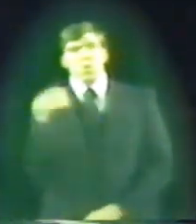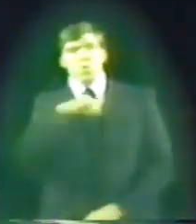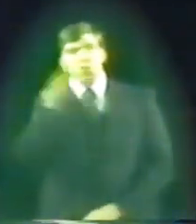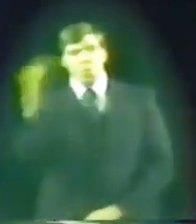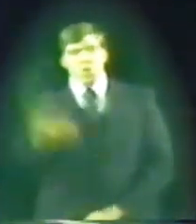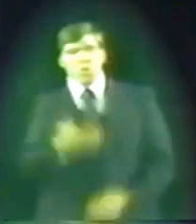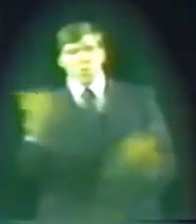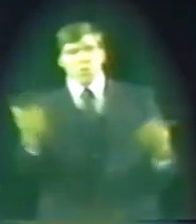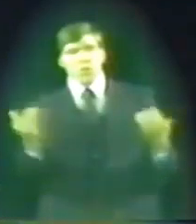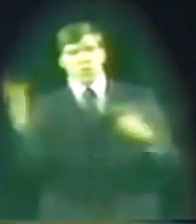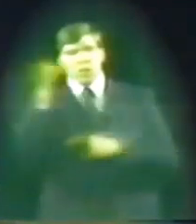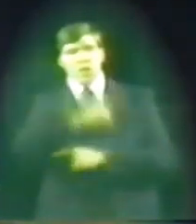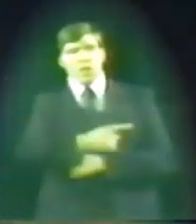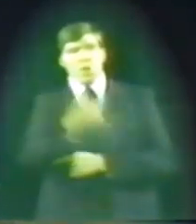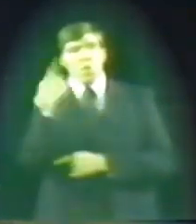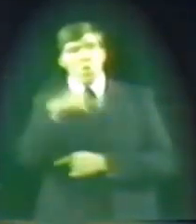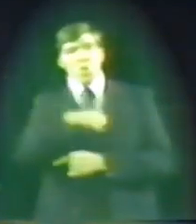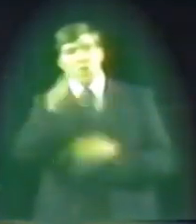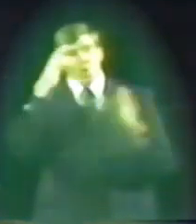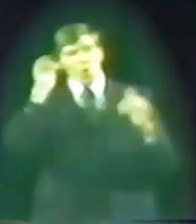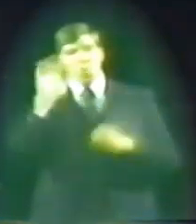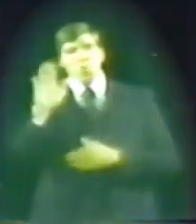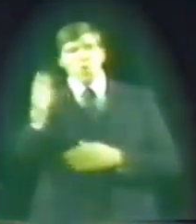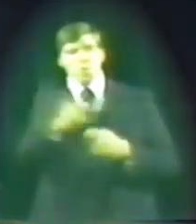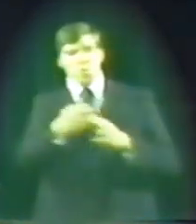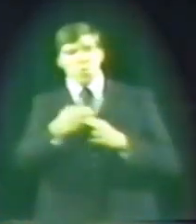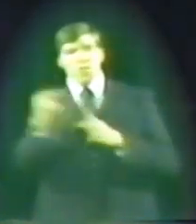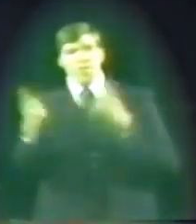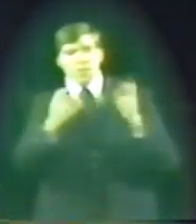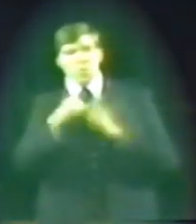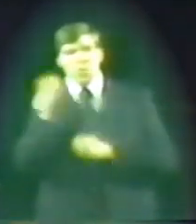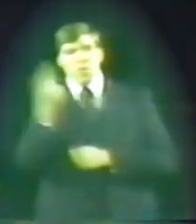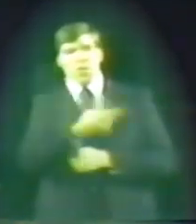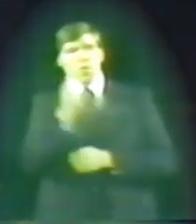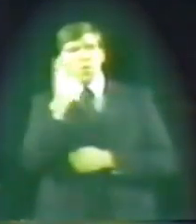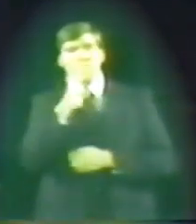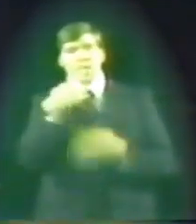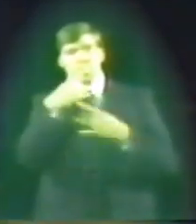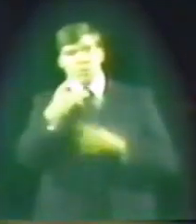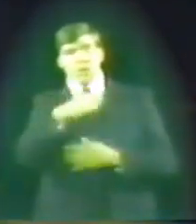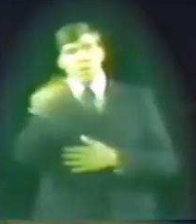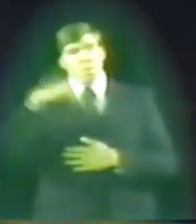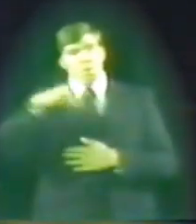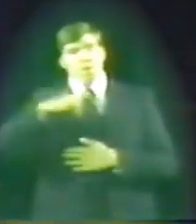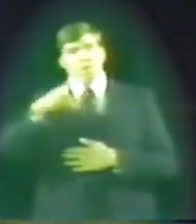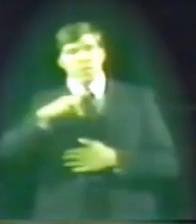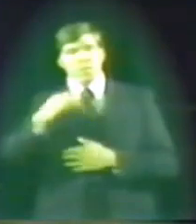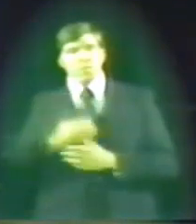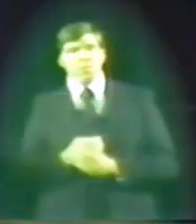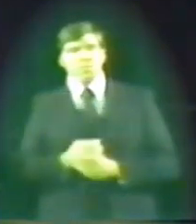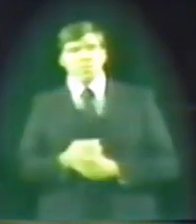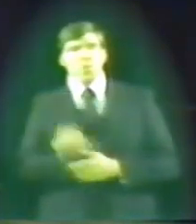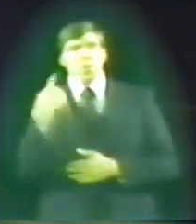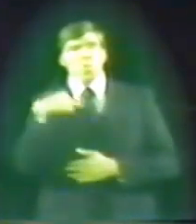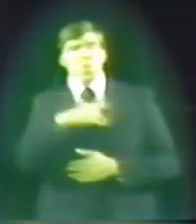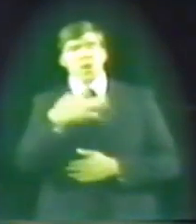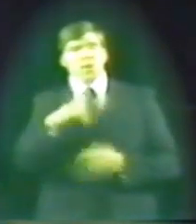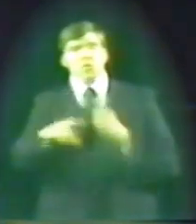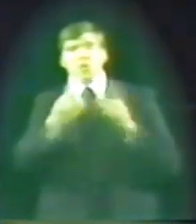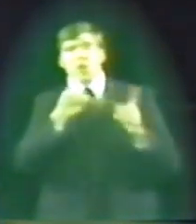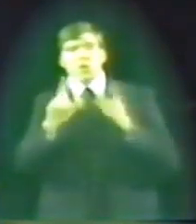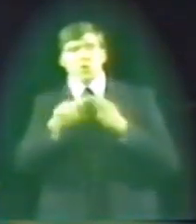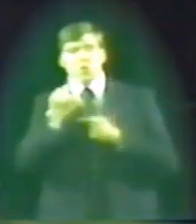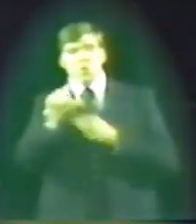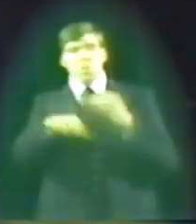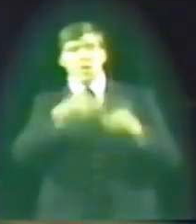welcome you here today. We hope your brief visit with us will be interesting and profitable to you as well. We'd like to talk to you about